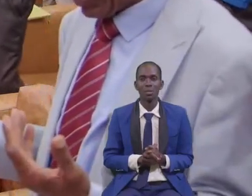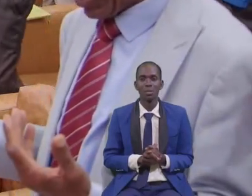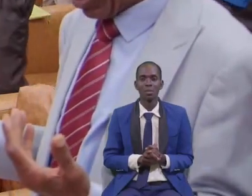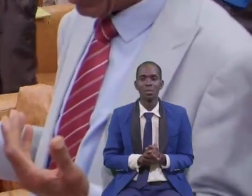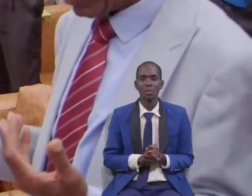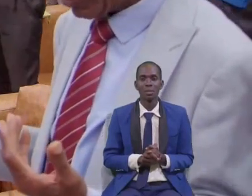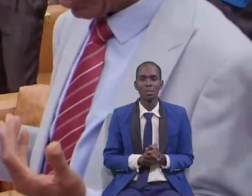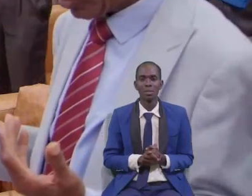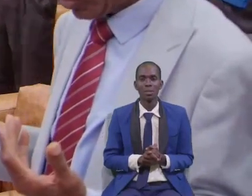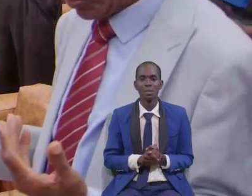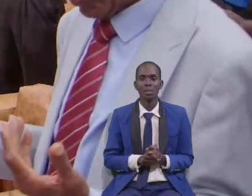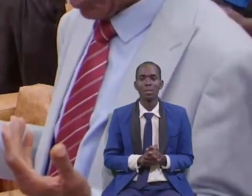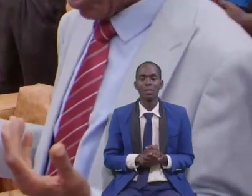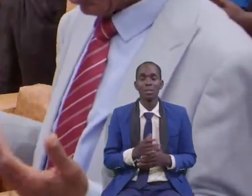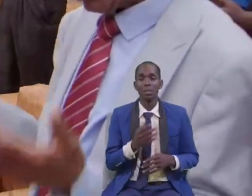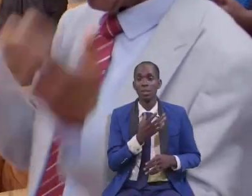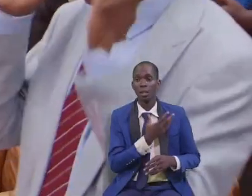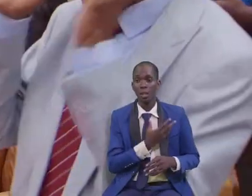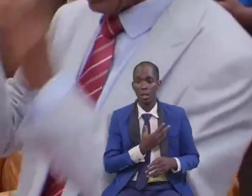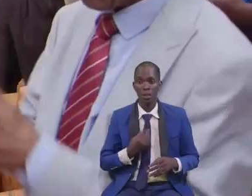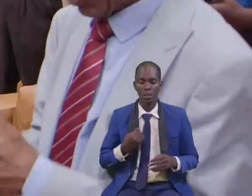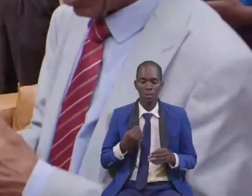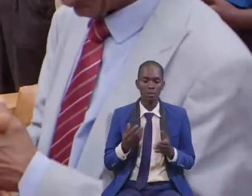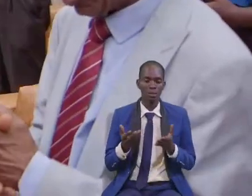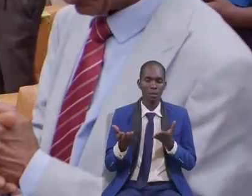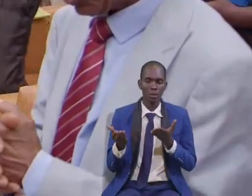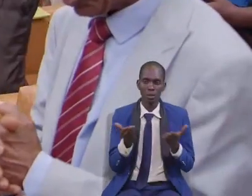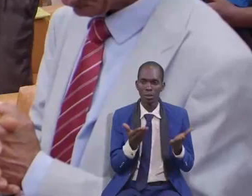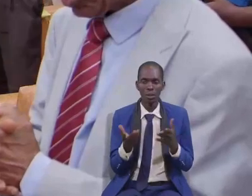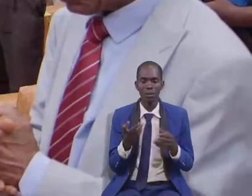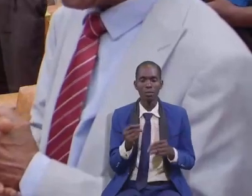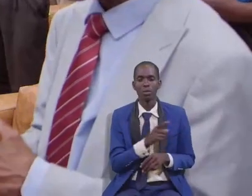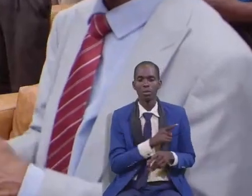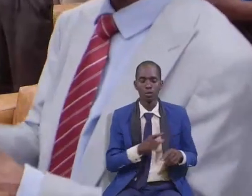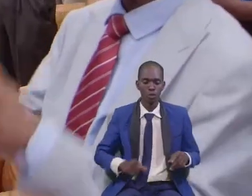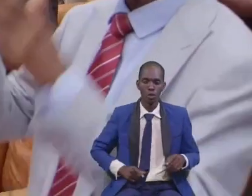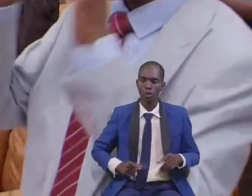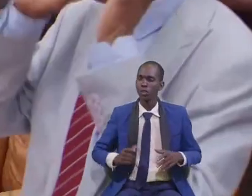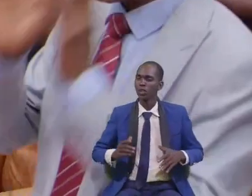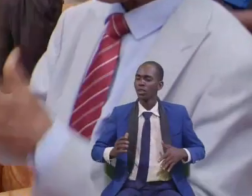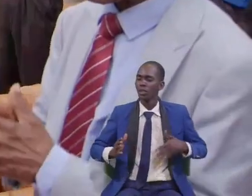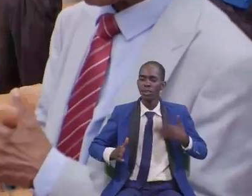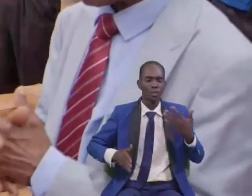And serve the Lord joyfully.